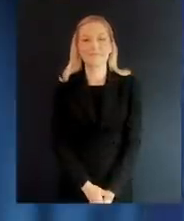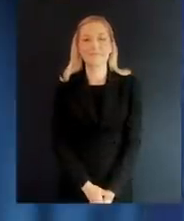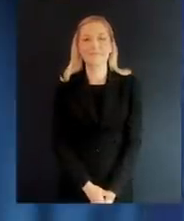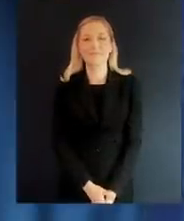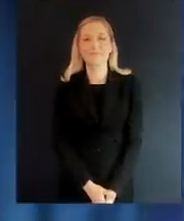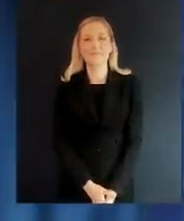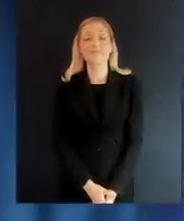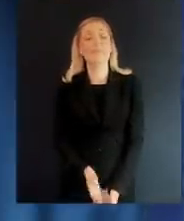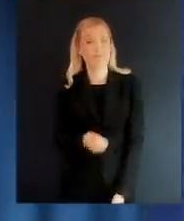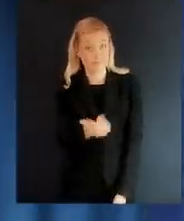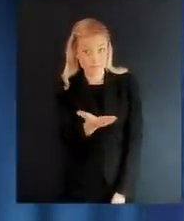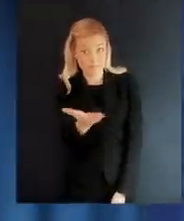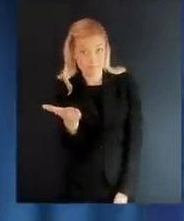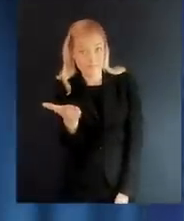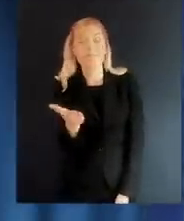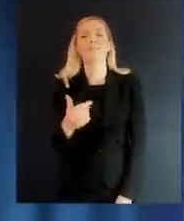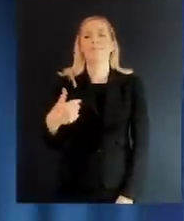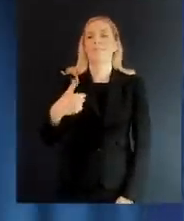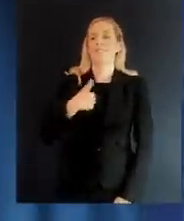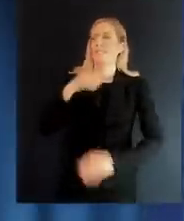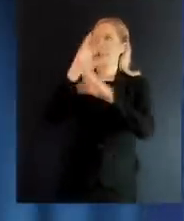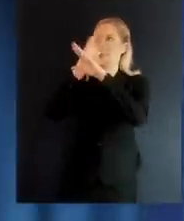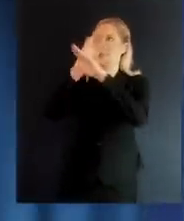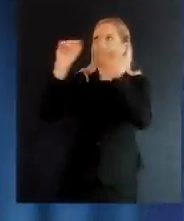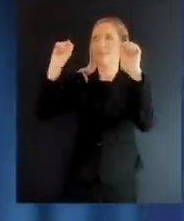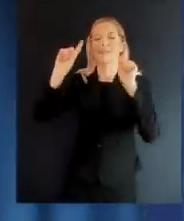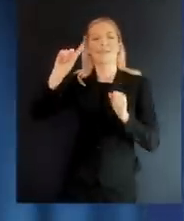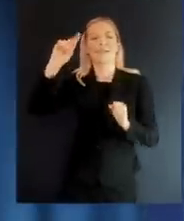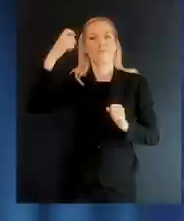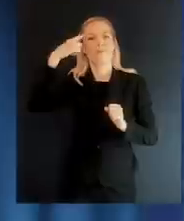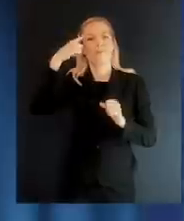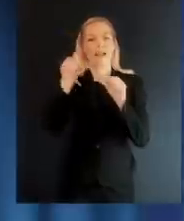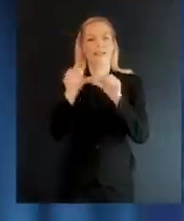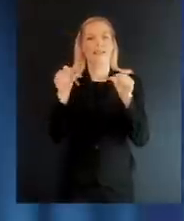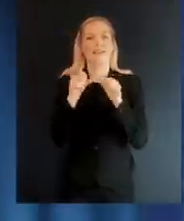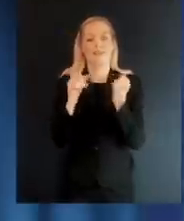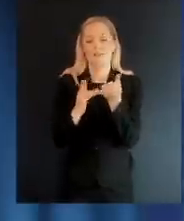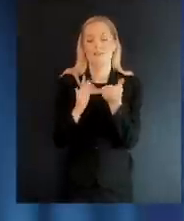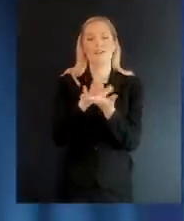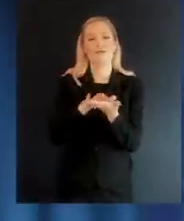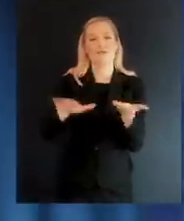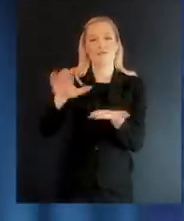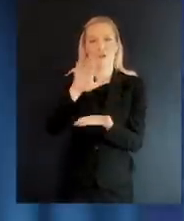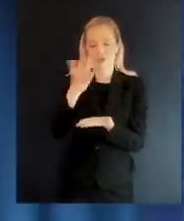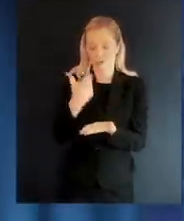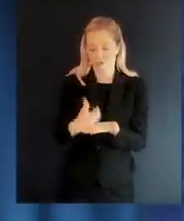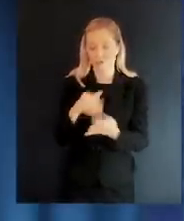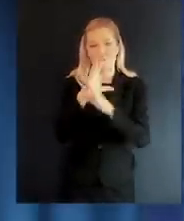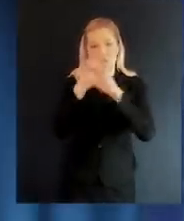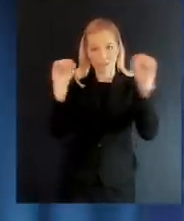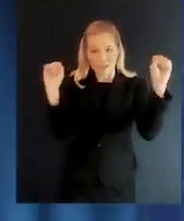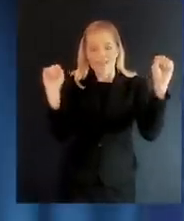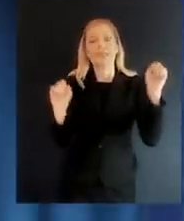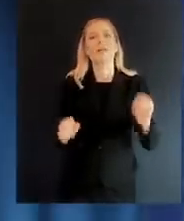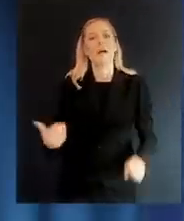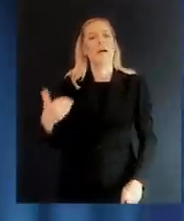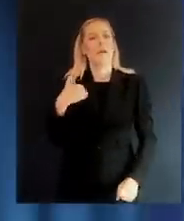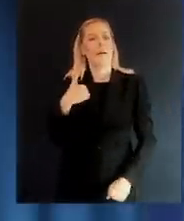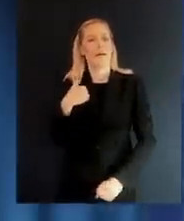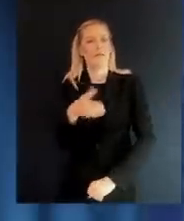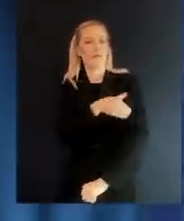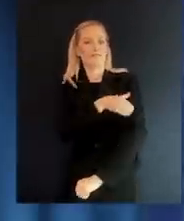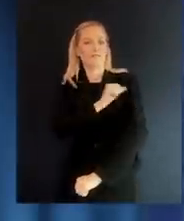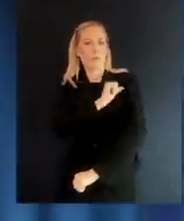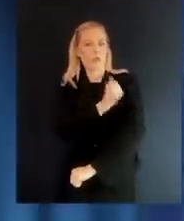Graduates, by the authority vested in me as president of Madison Area Technical College, I hereby charge you with the